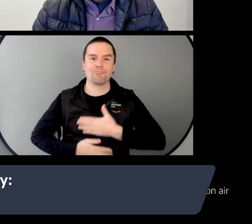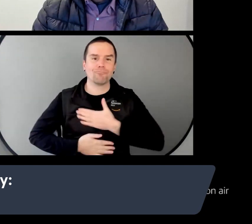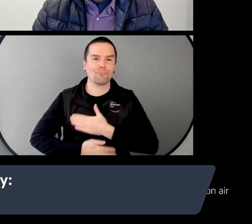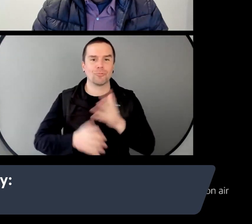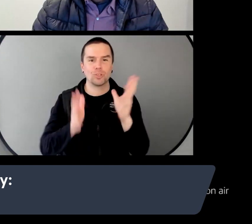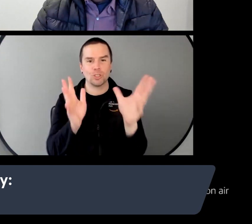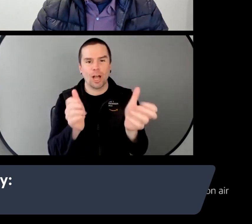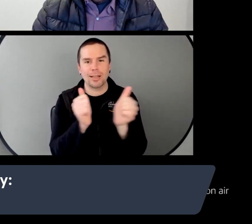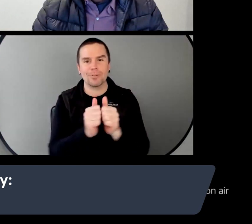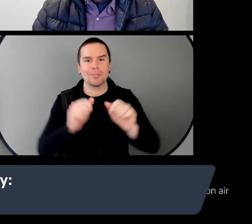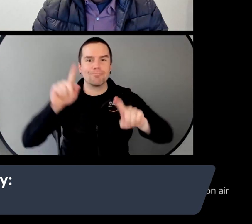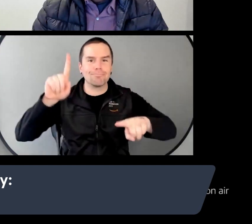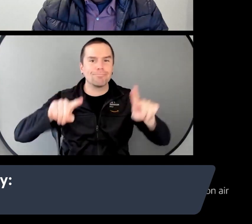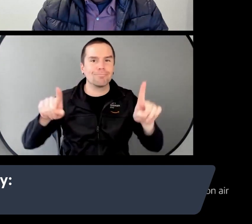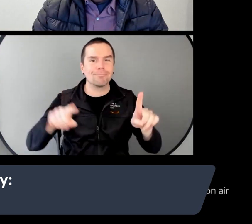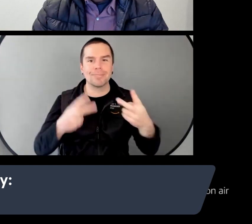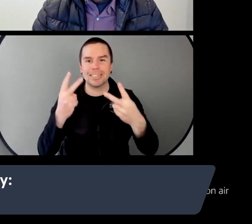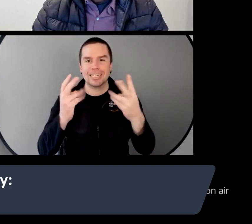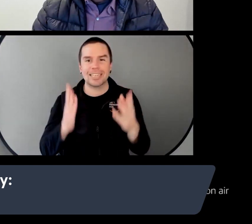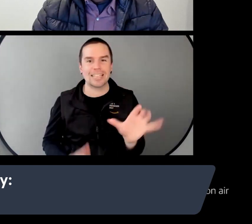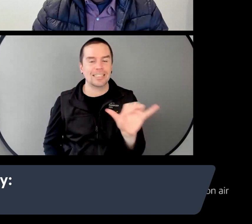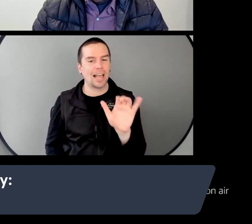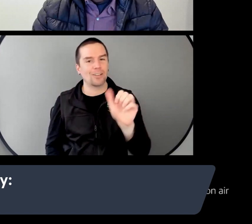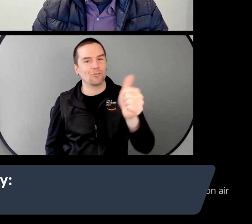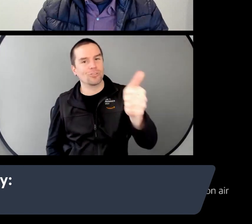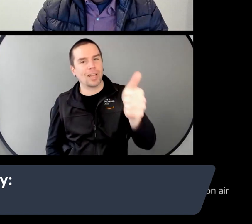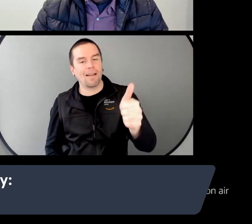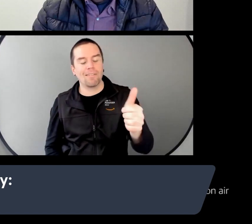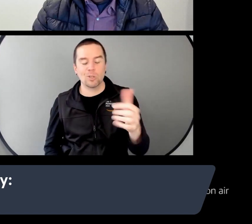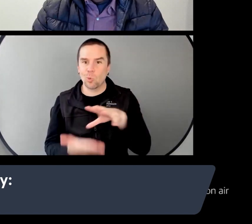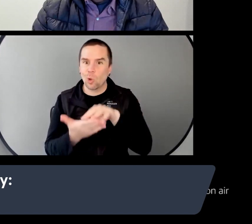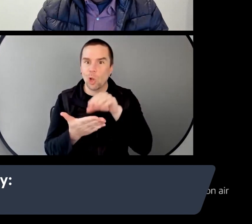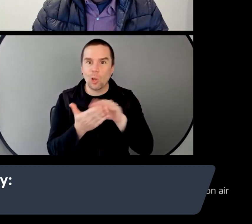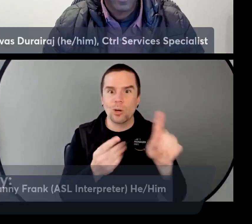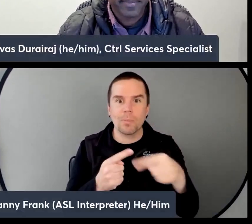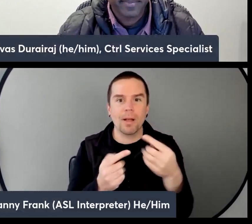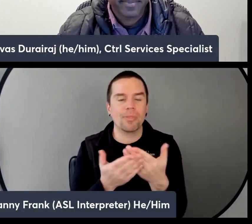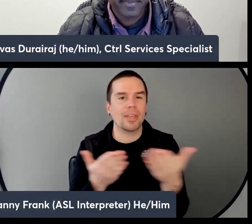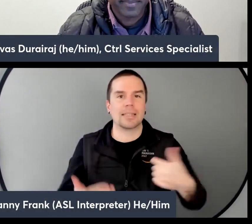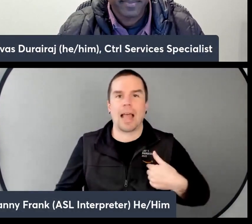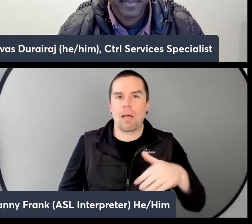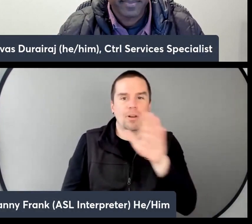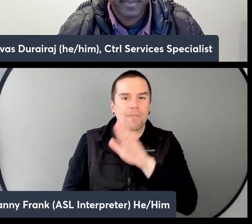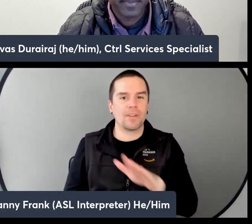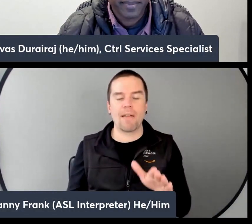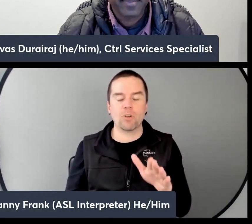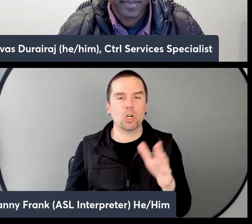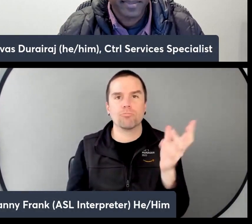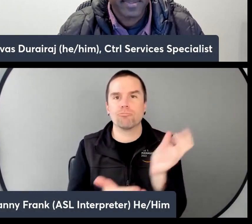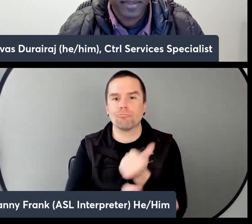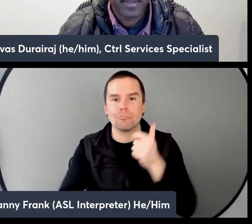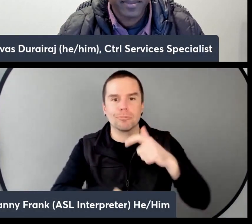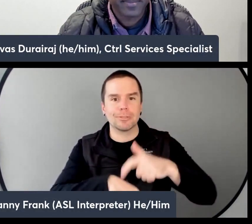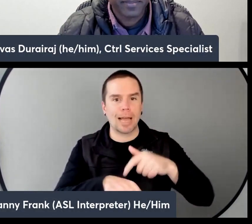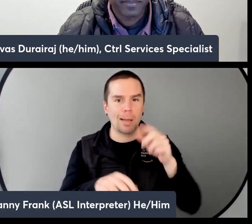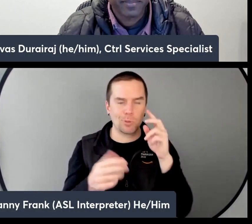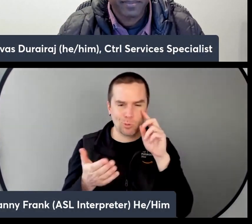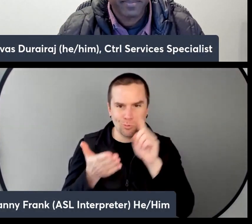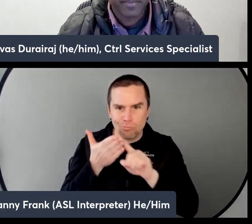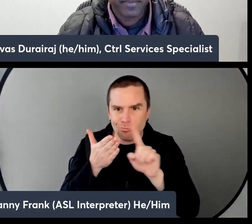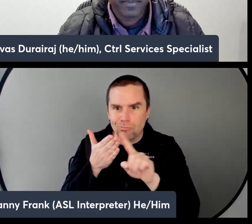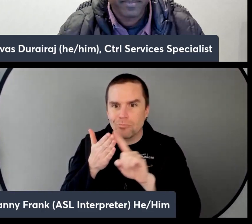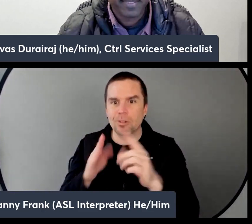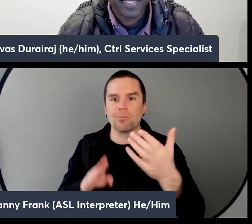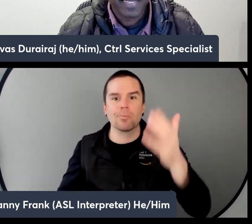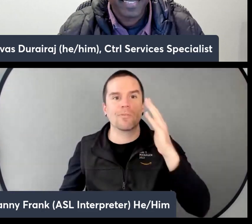different guests like yourself to learn about something that I would probably have never really taken the time to look into. I guarantee you, if